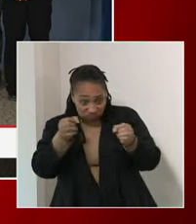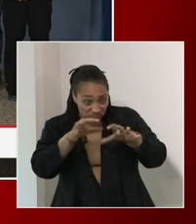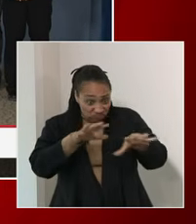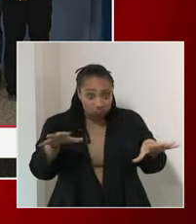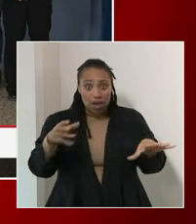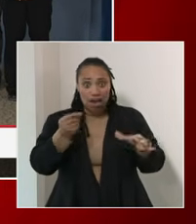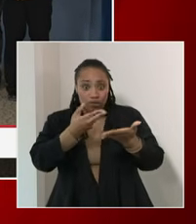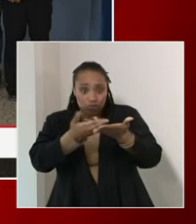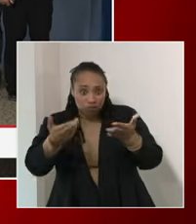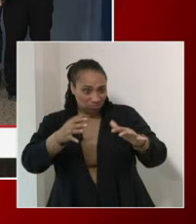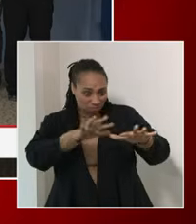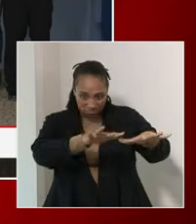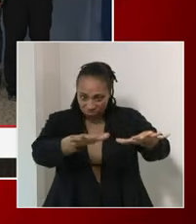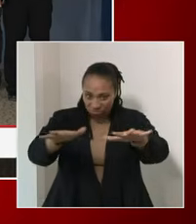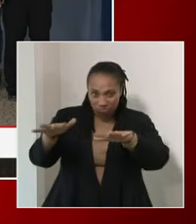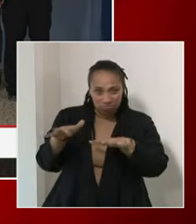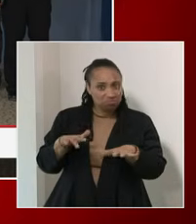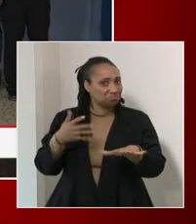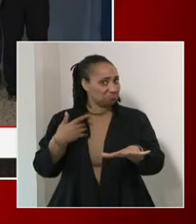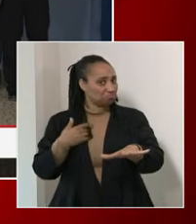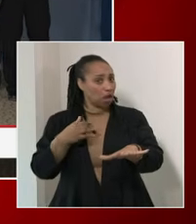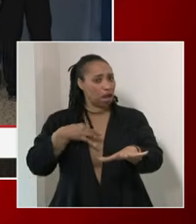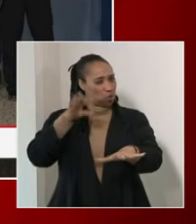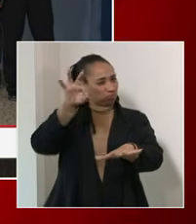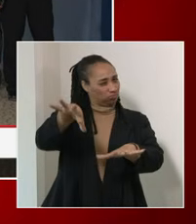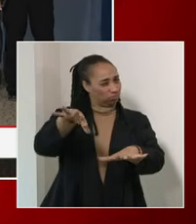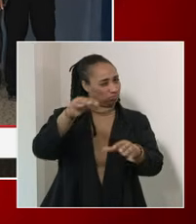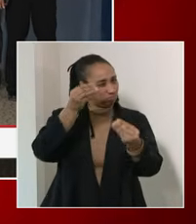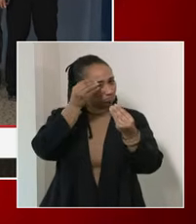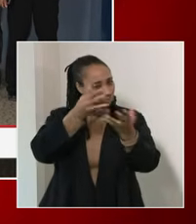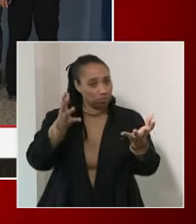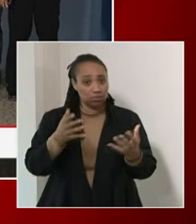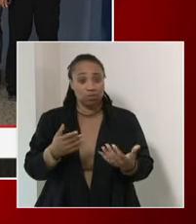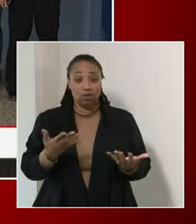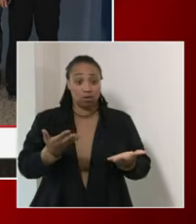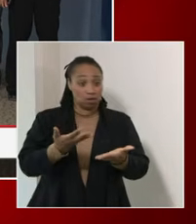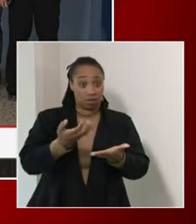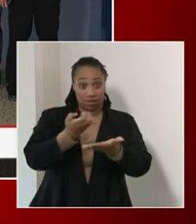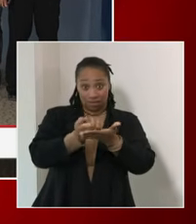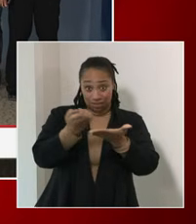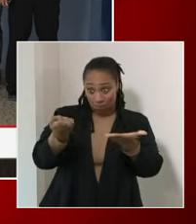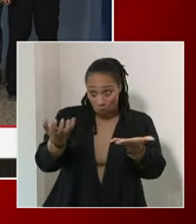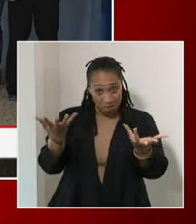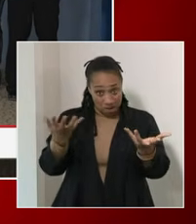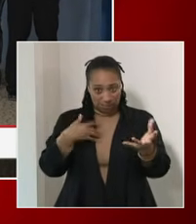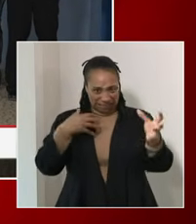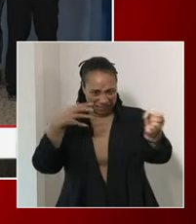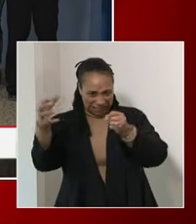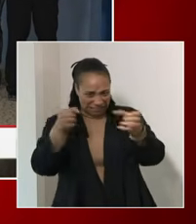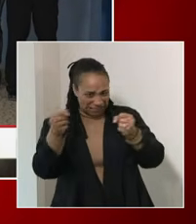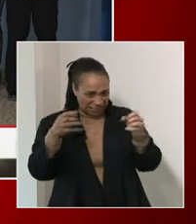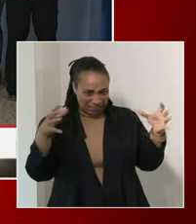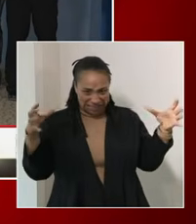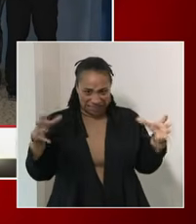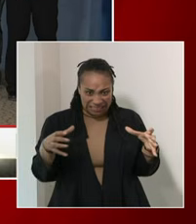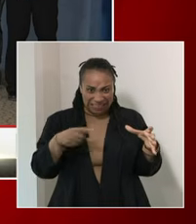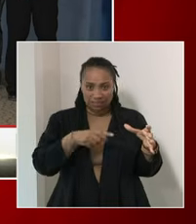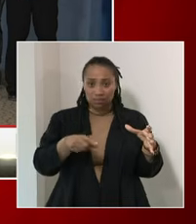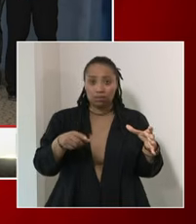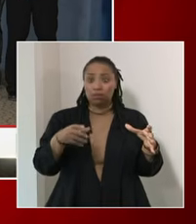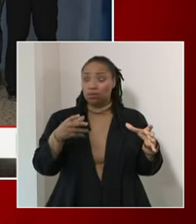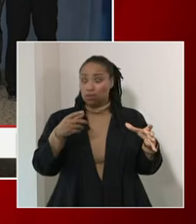just say this, the fact that we have been able to get this equipment is not a mistake, and it actually is part of our plan.